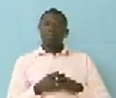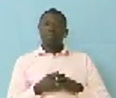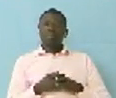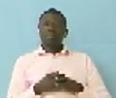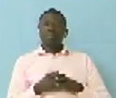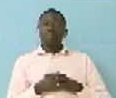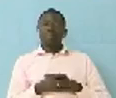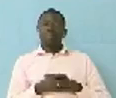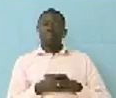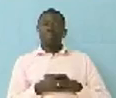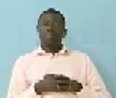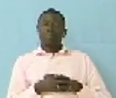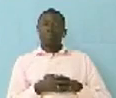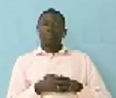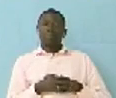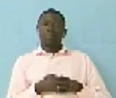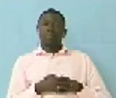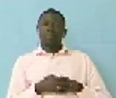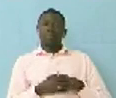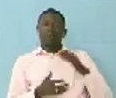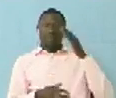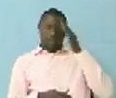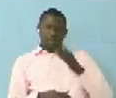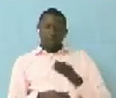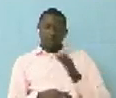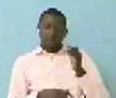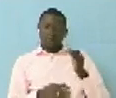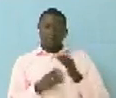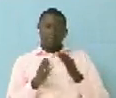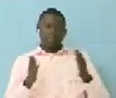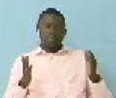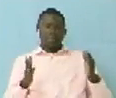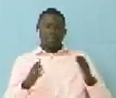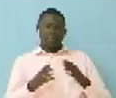said it. Thank you very much.